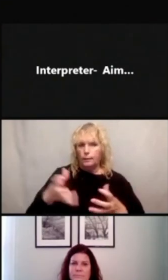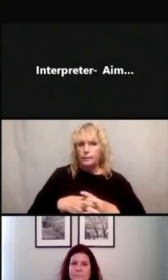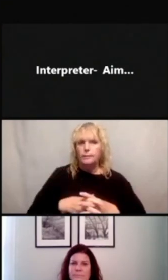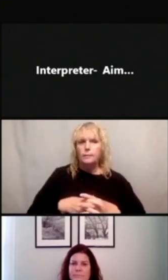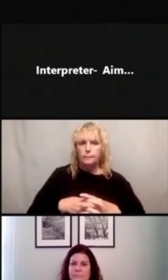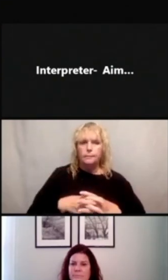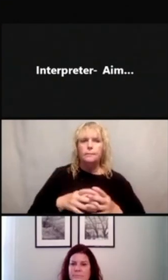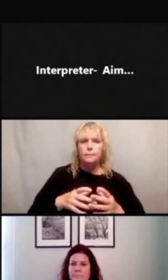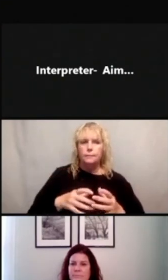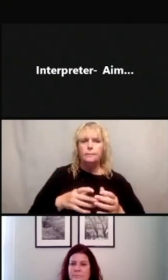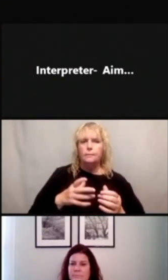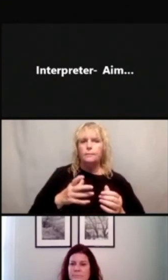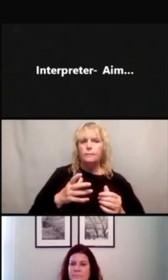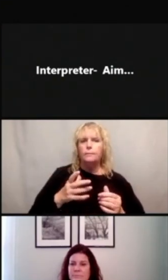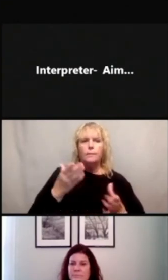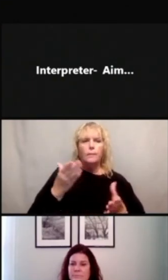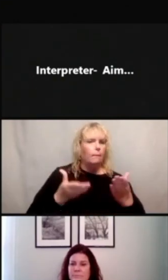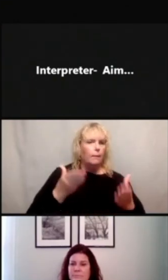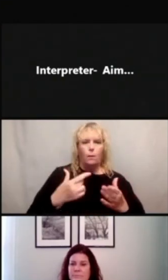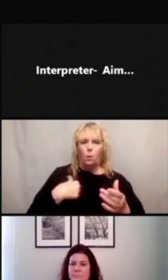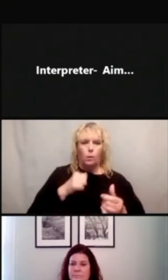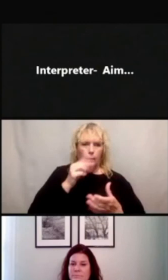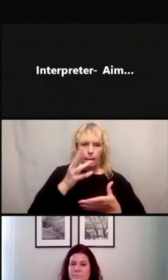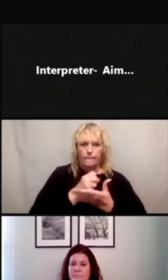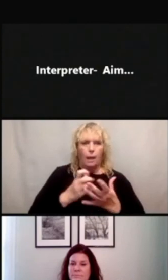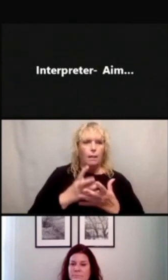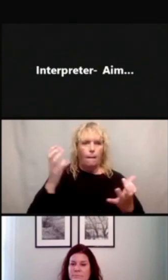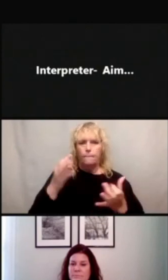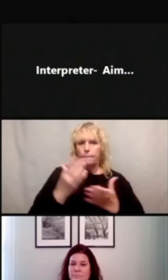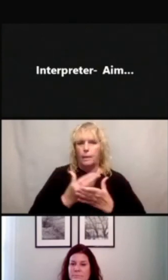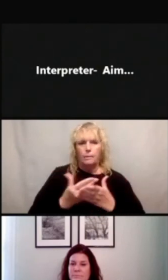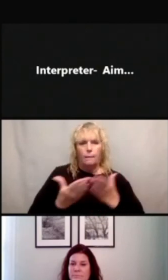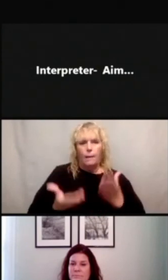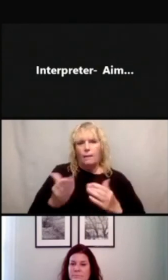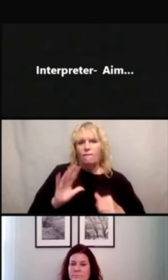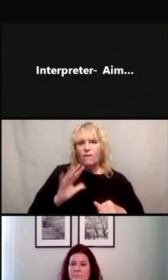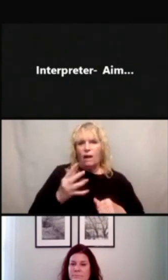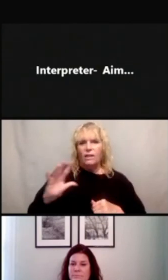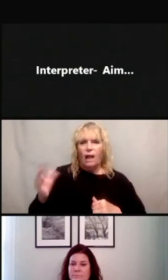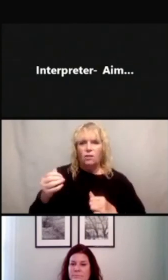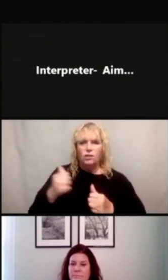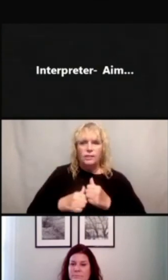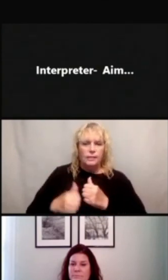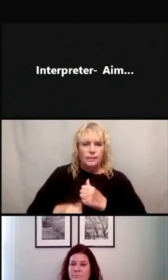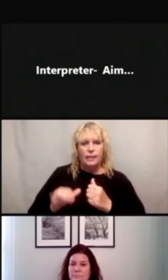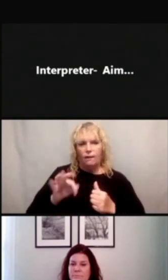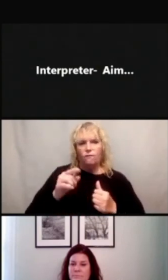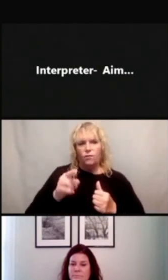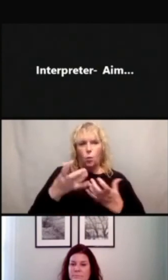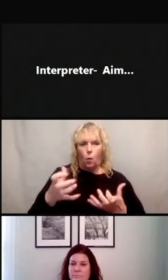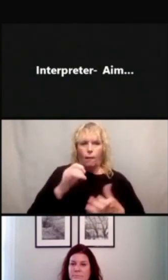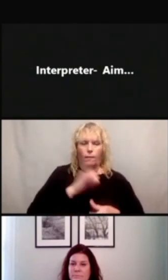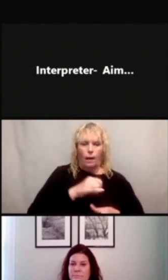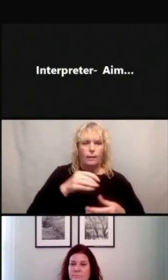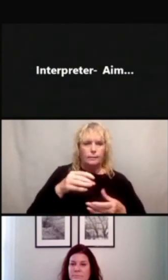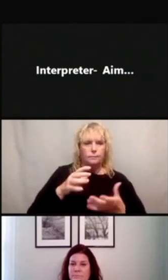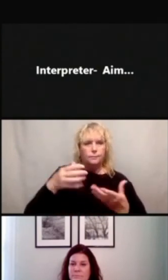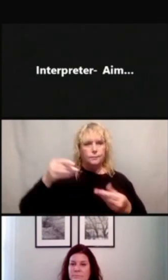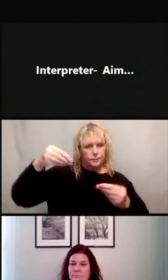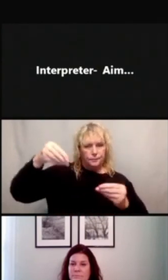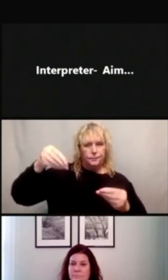fairly, we don't make much money on those. They're like $5 each if you're interested in having a hard copy. But everything that we have